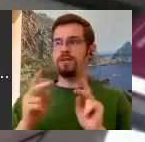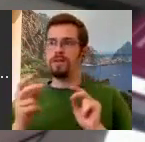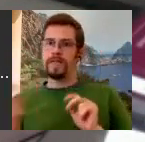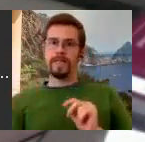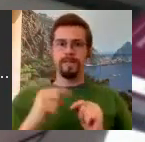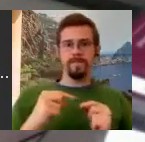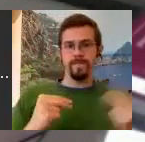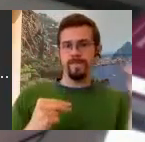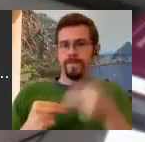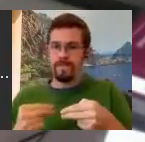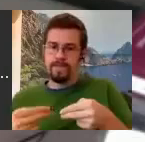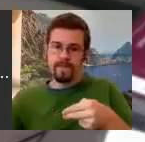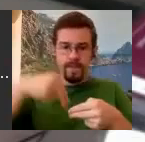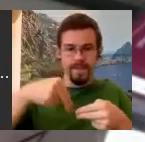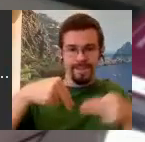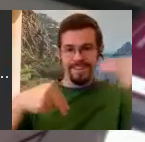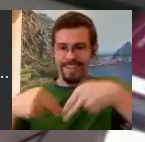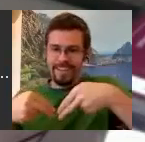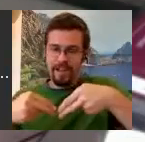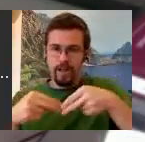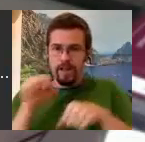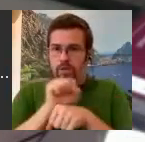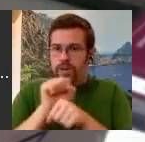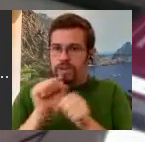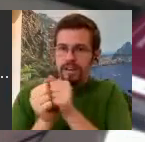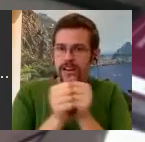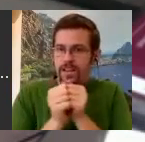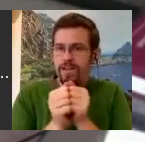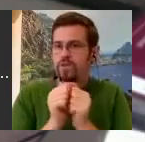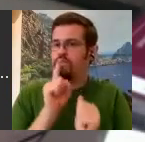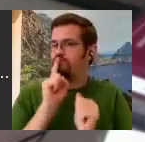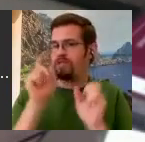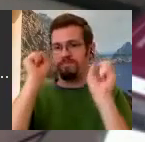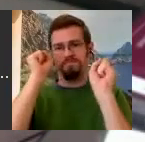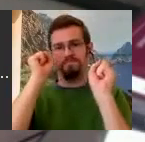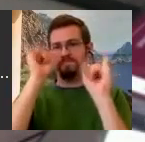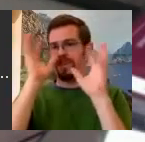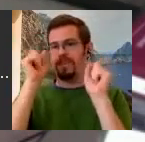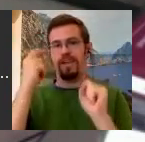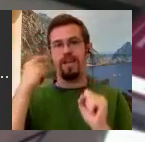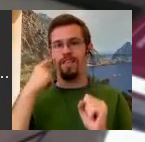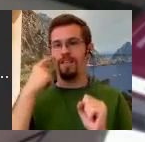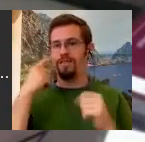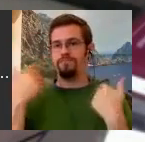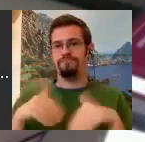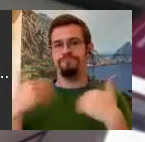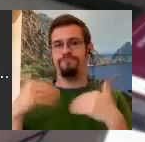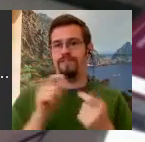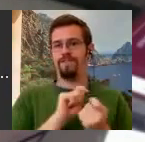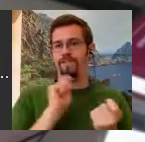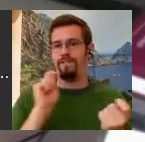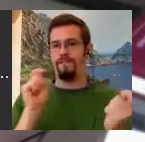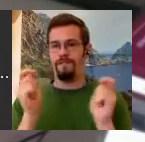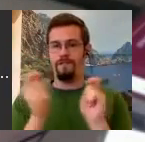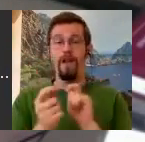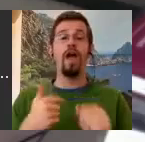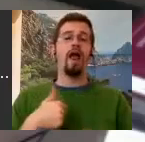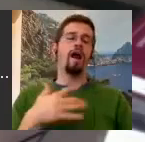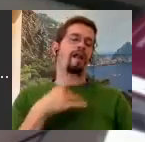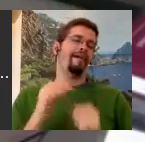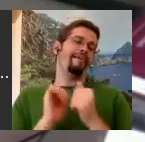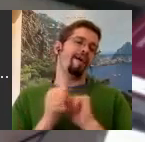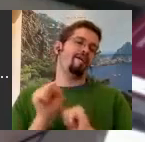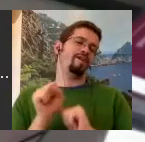teamwork and try to work together, it's amazing what new ideas can evolve. And that's why I like the way Steve works. See